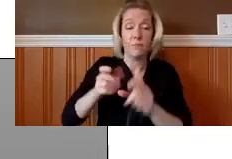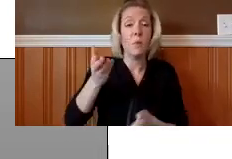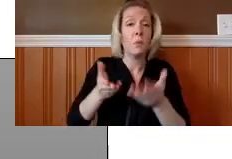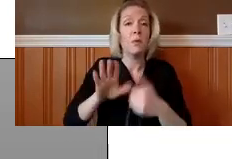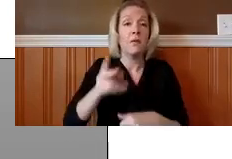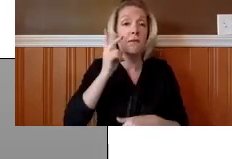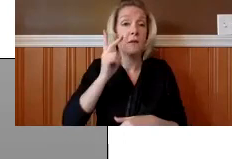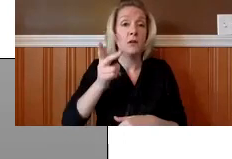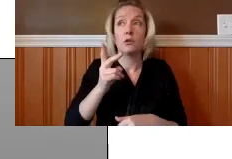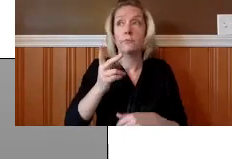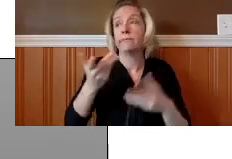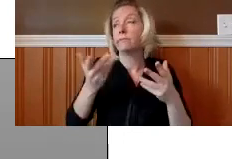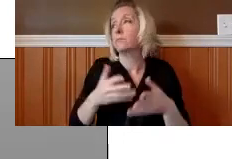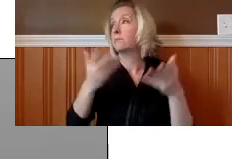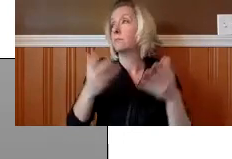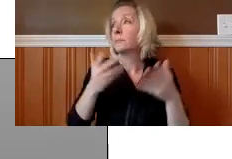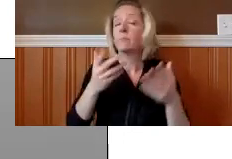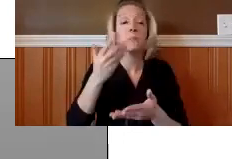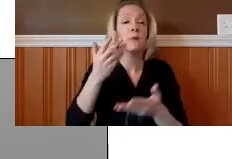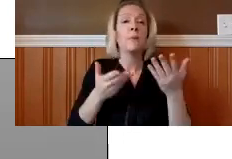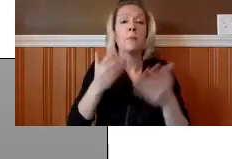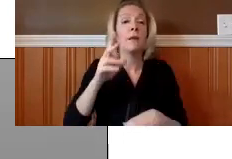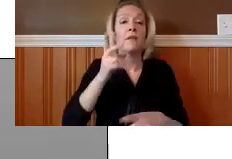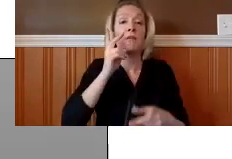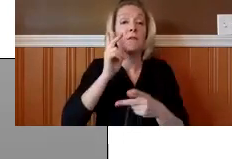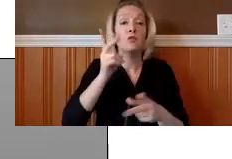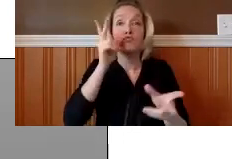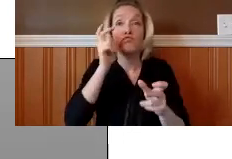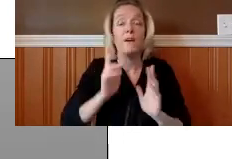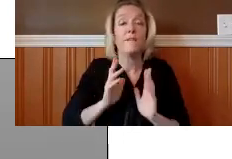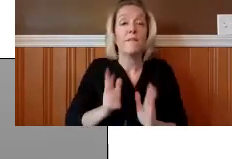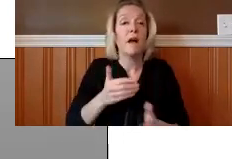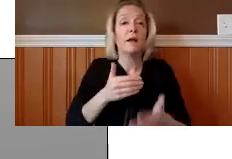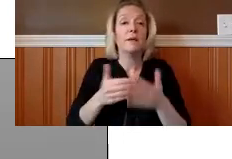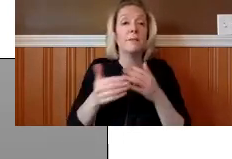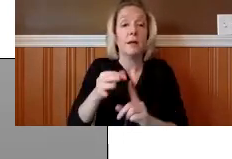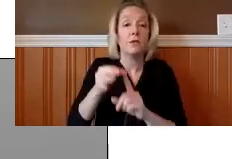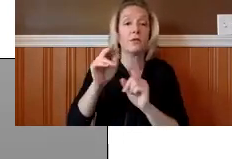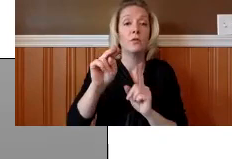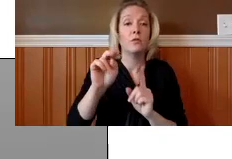be impacted by novelty, or their vision might not be impacted by light.